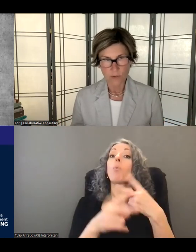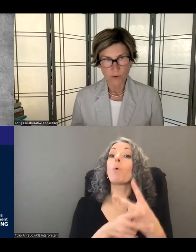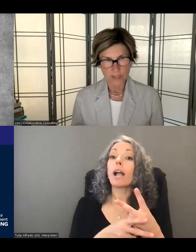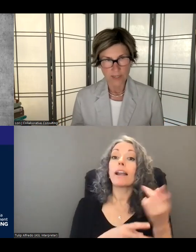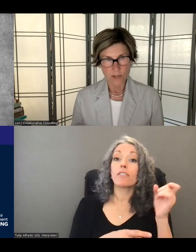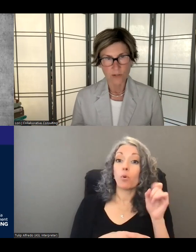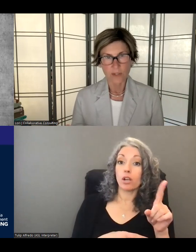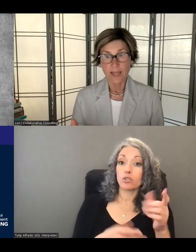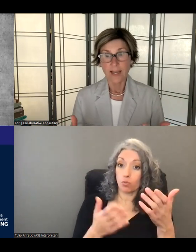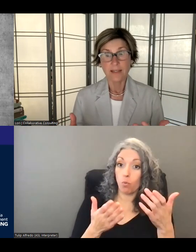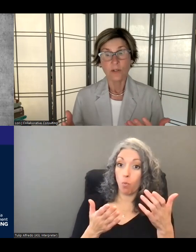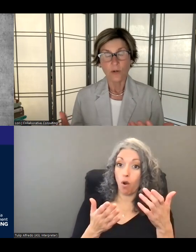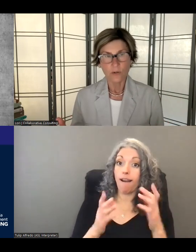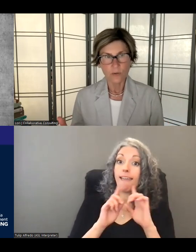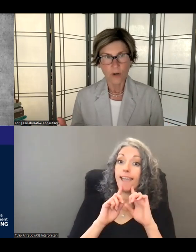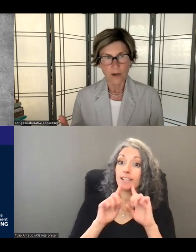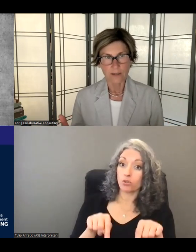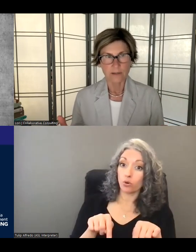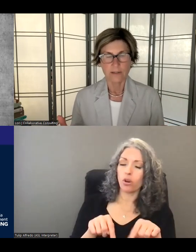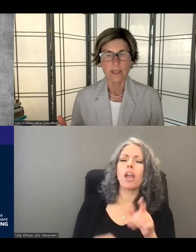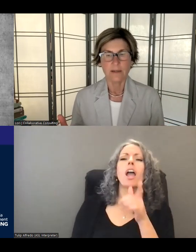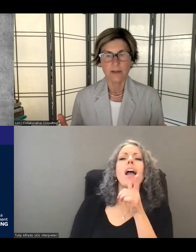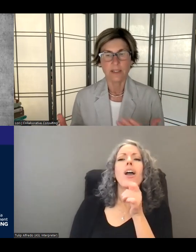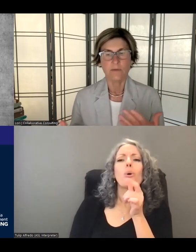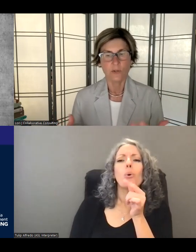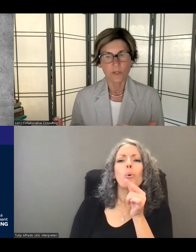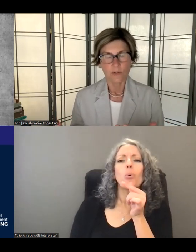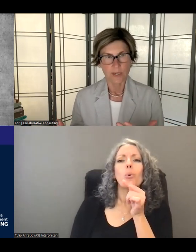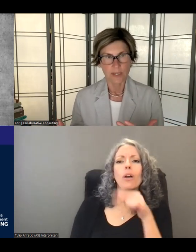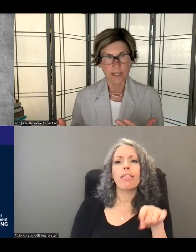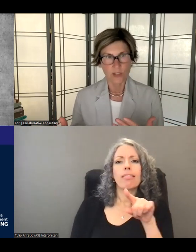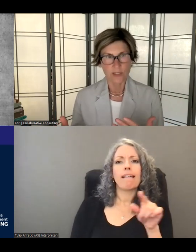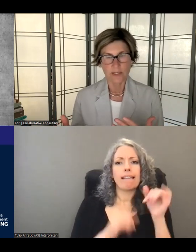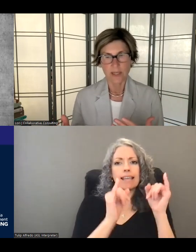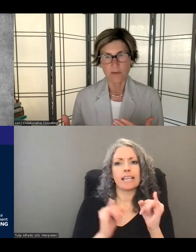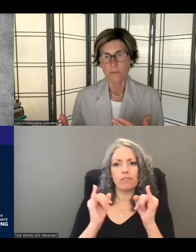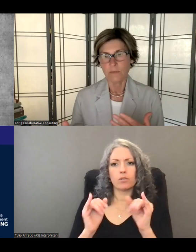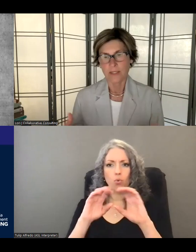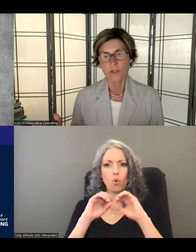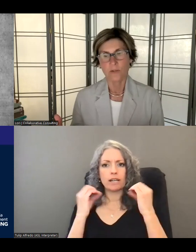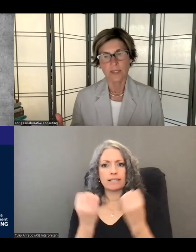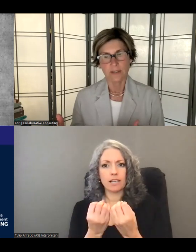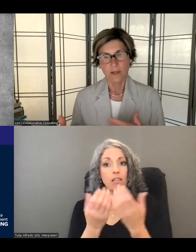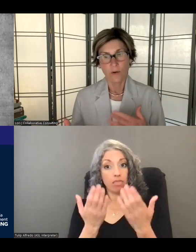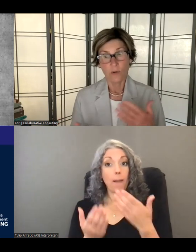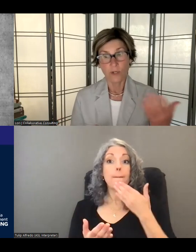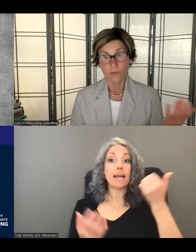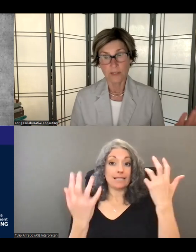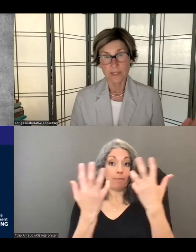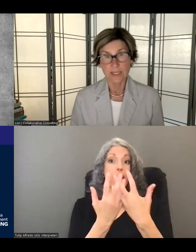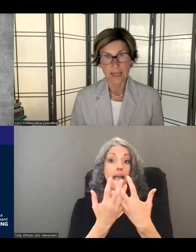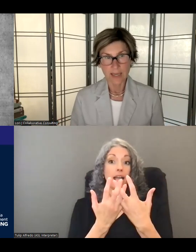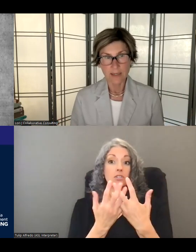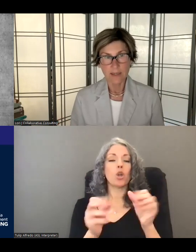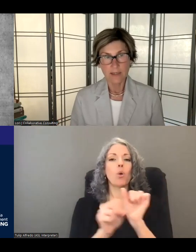questions do we want answered, and then who are the individuals and organizations that would be best suited. And we worked